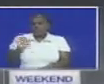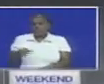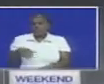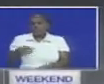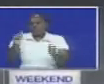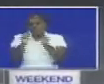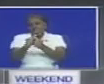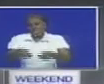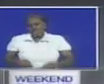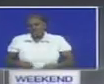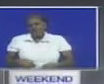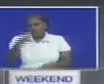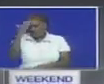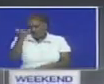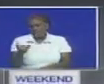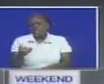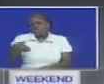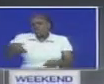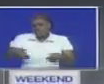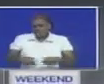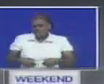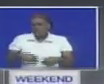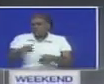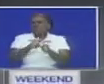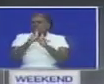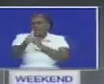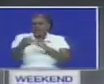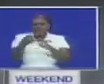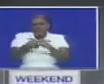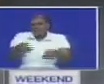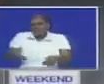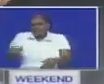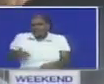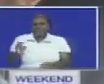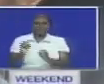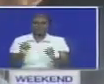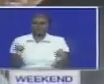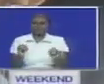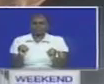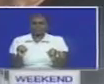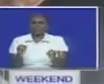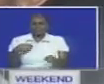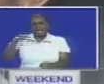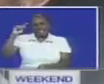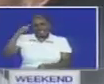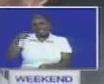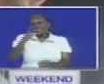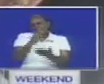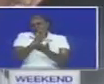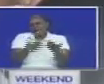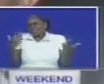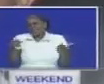the youth, because the youth are not too far from where the women are. And I think this is something that needs